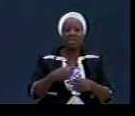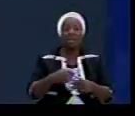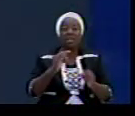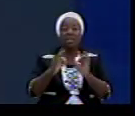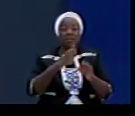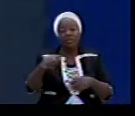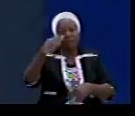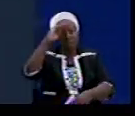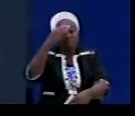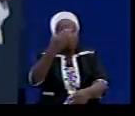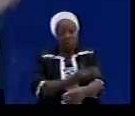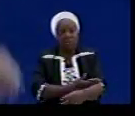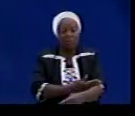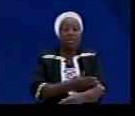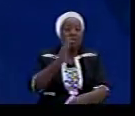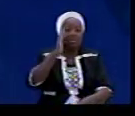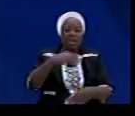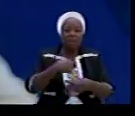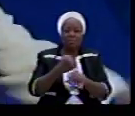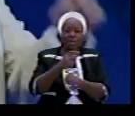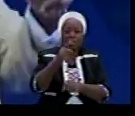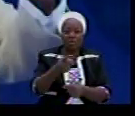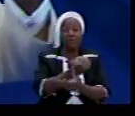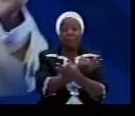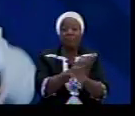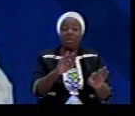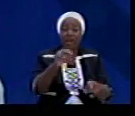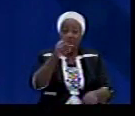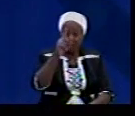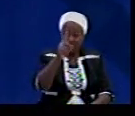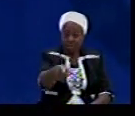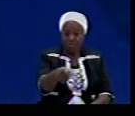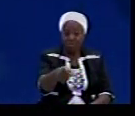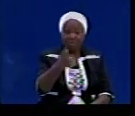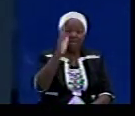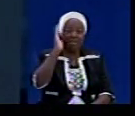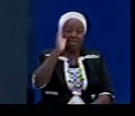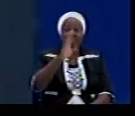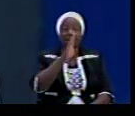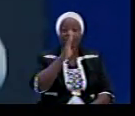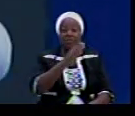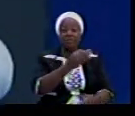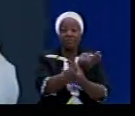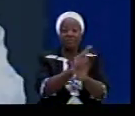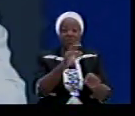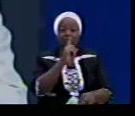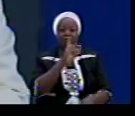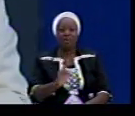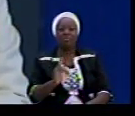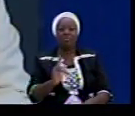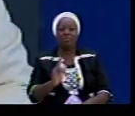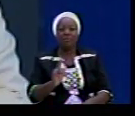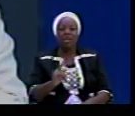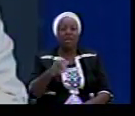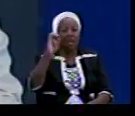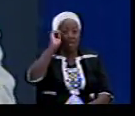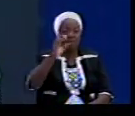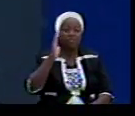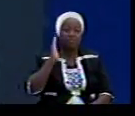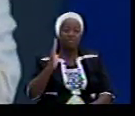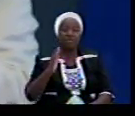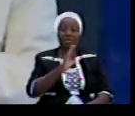Son shall make you free, ye shall be free indeed. He preached Christ unto